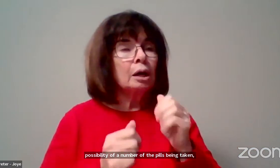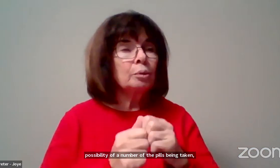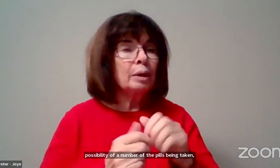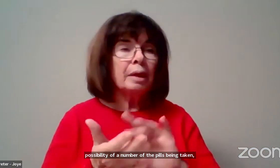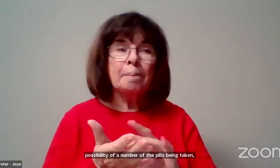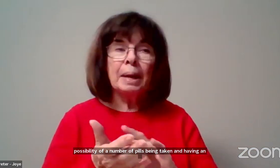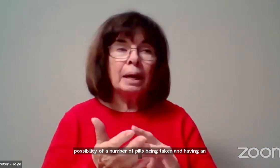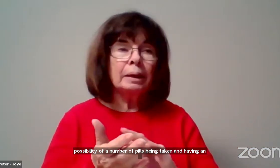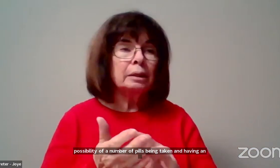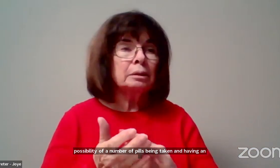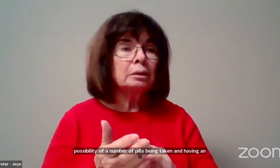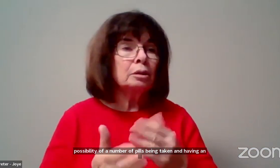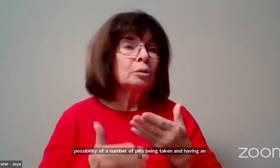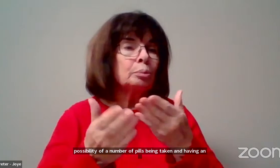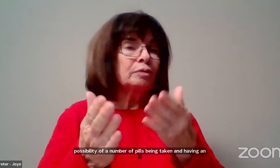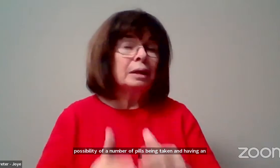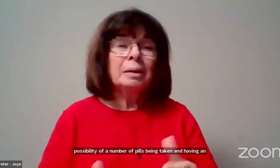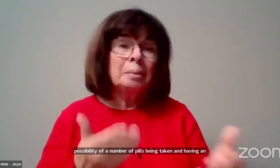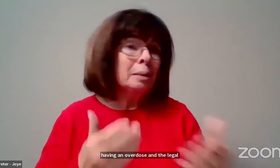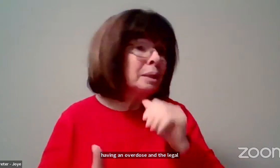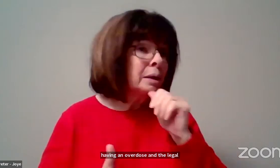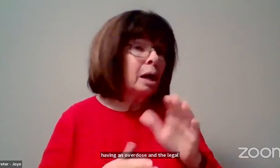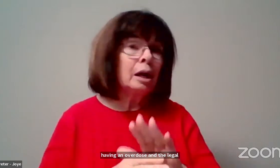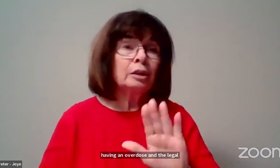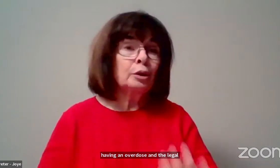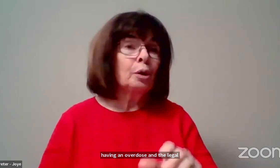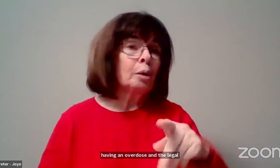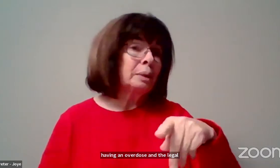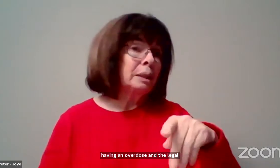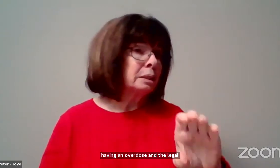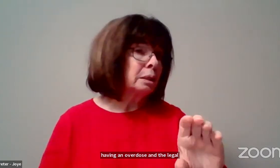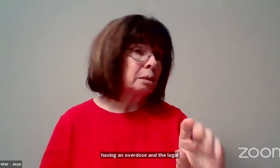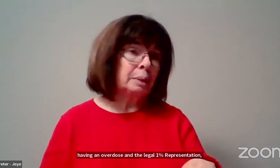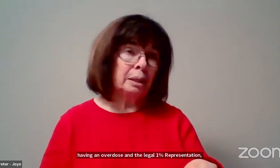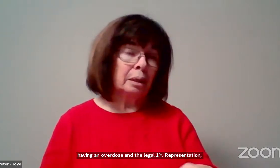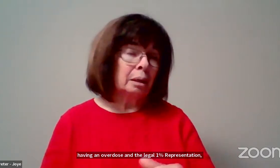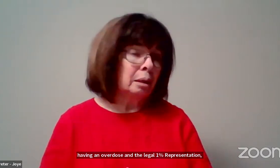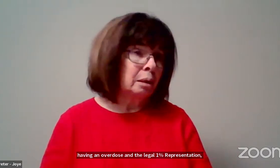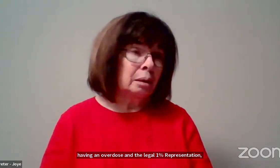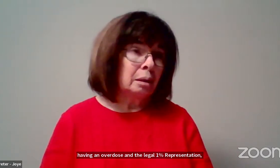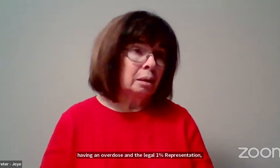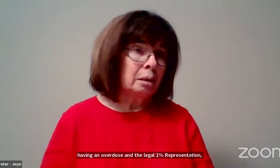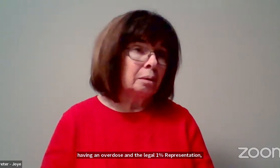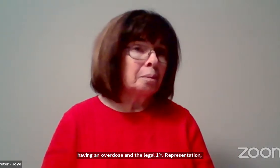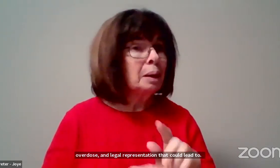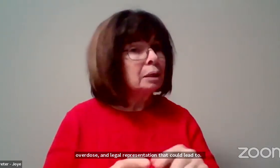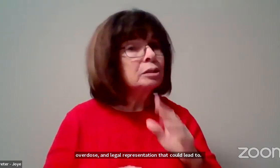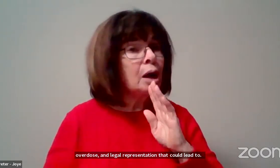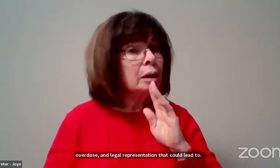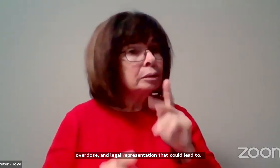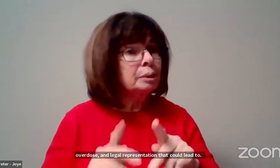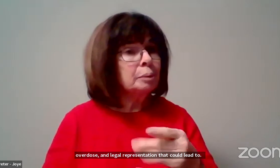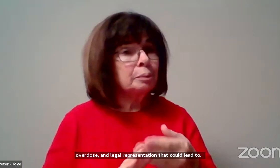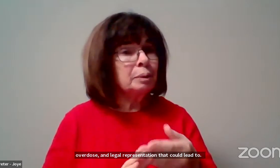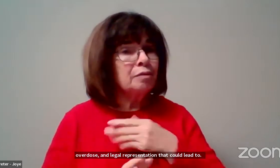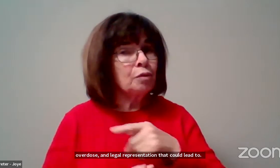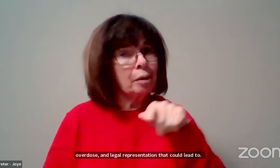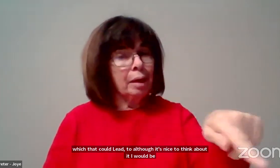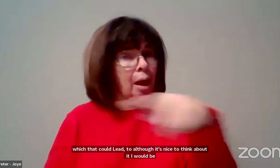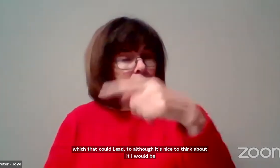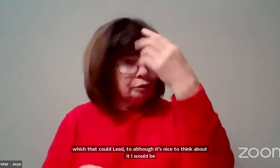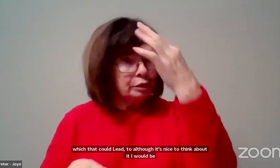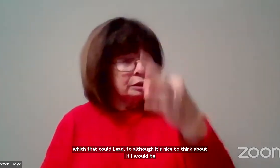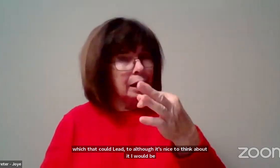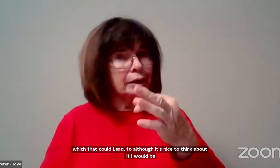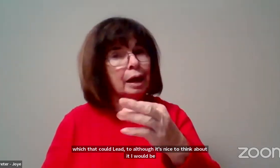if it's not your PCP, to try to talk to someone before, people making up their own solutions.